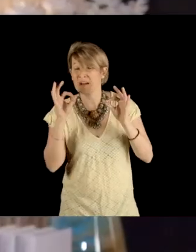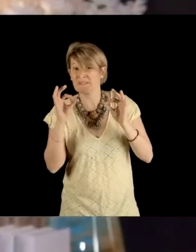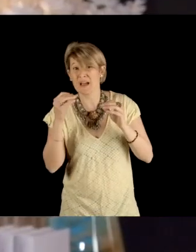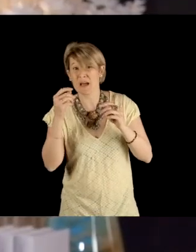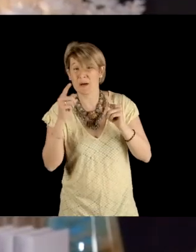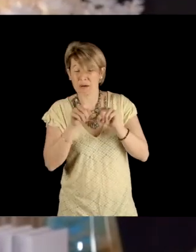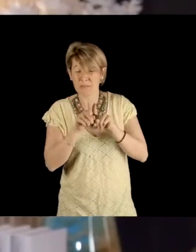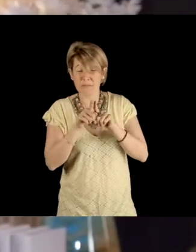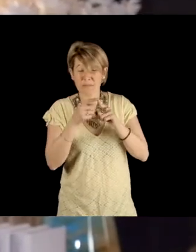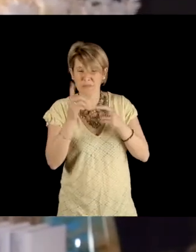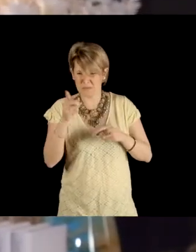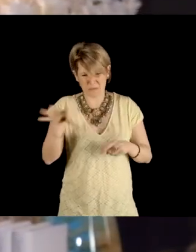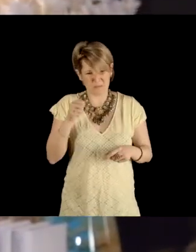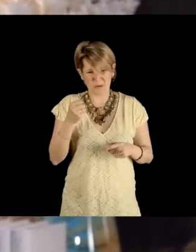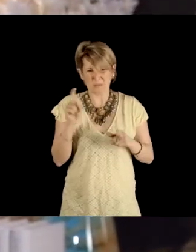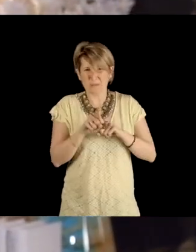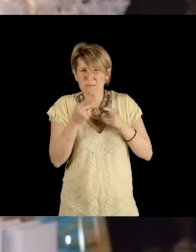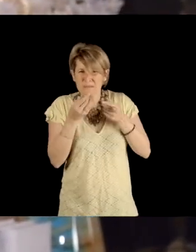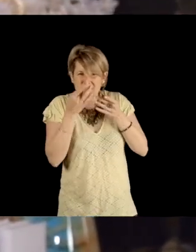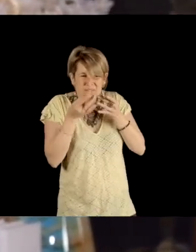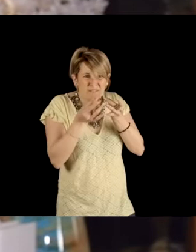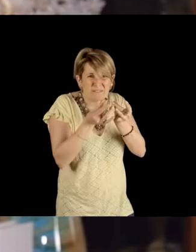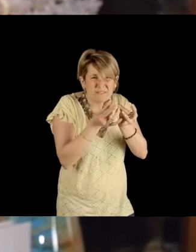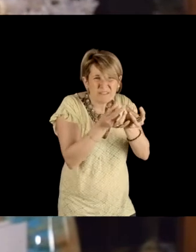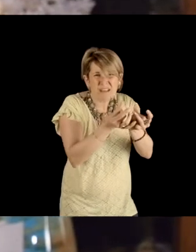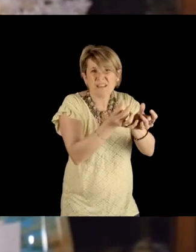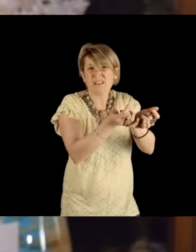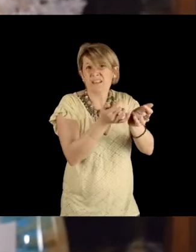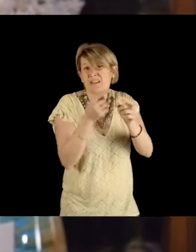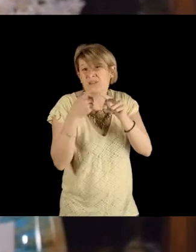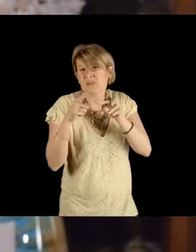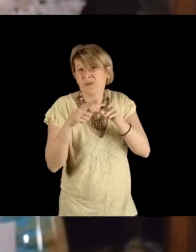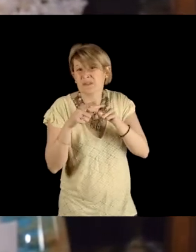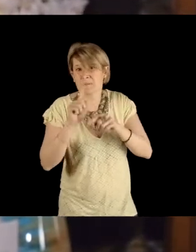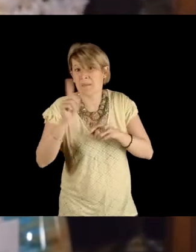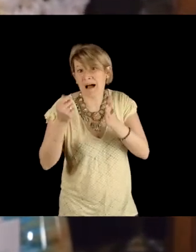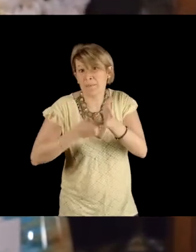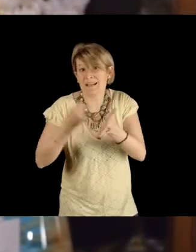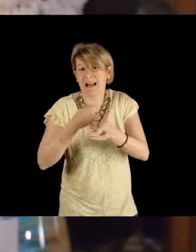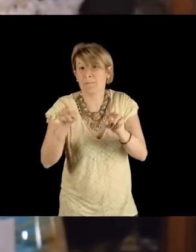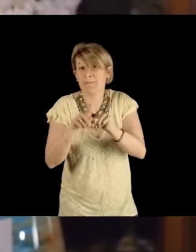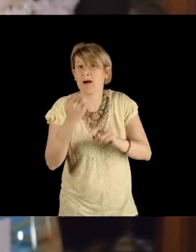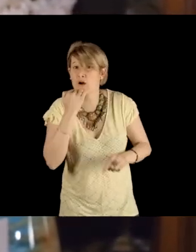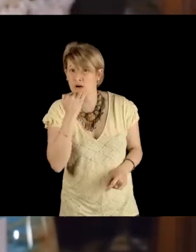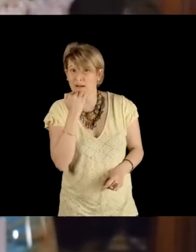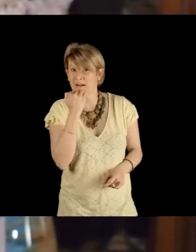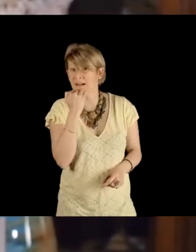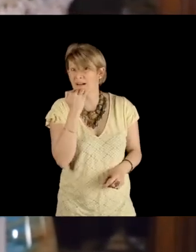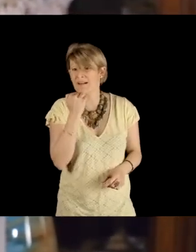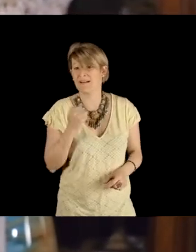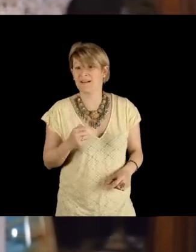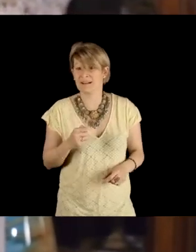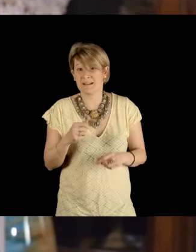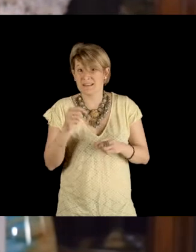As we go to sleep, this connection continues in our subconscious making it easier for